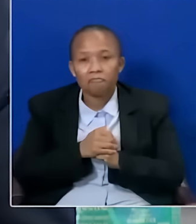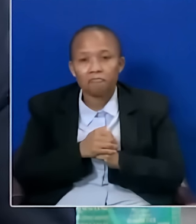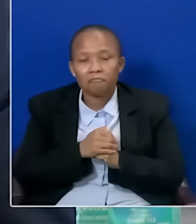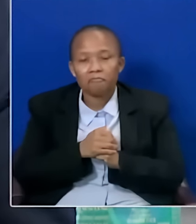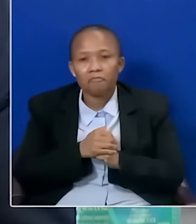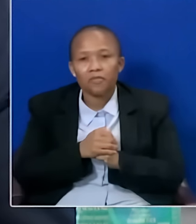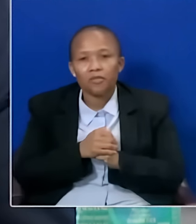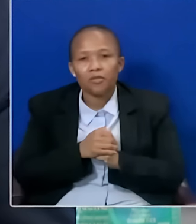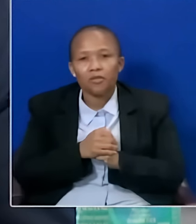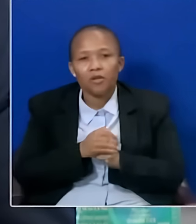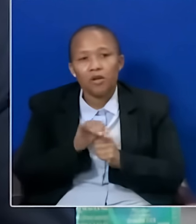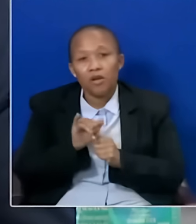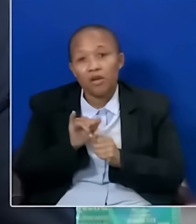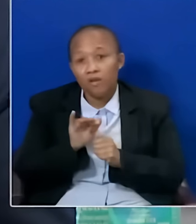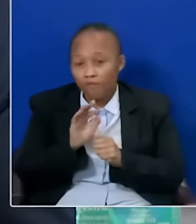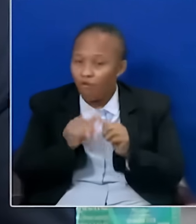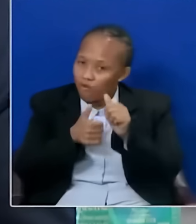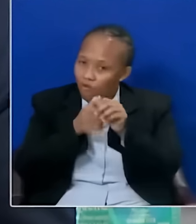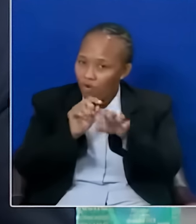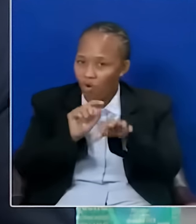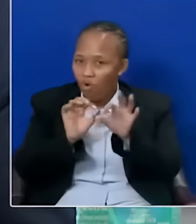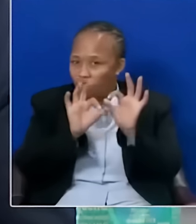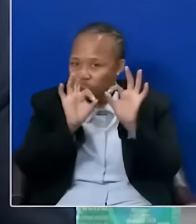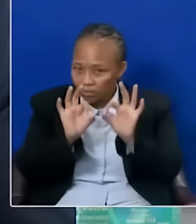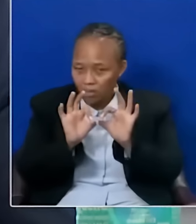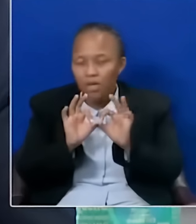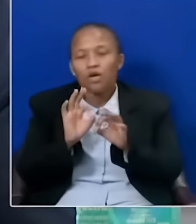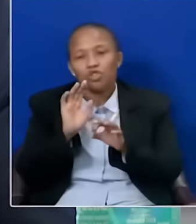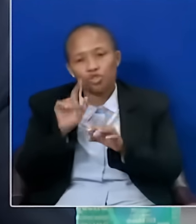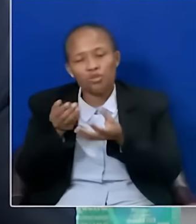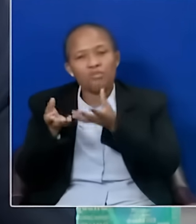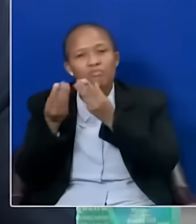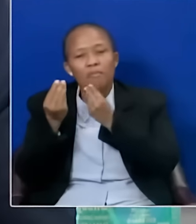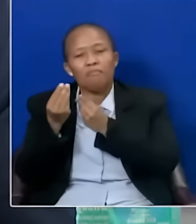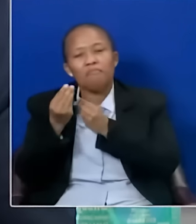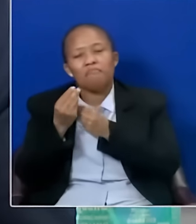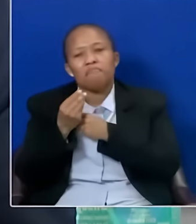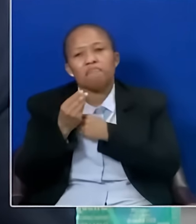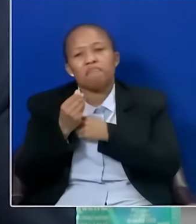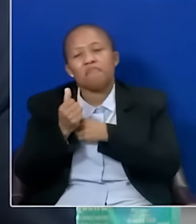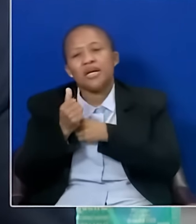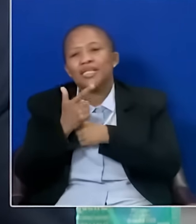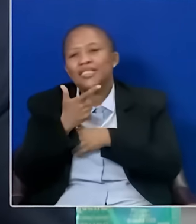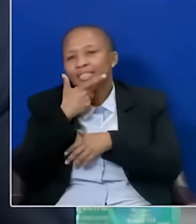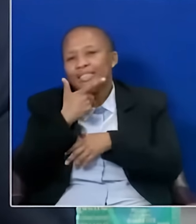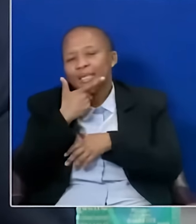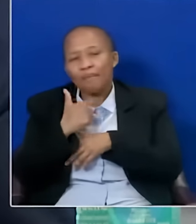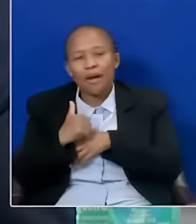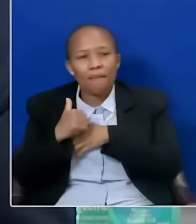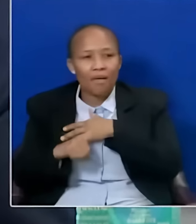around December if the member did not request that it must be